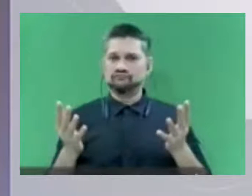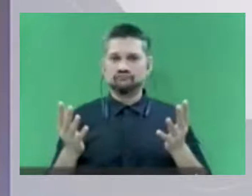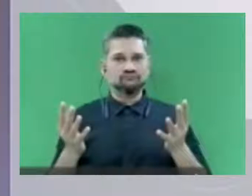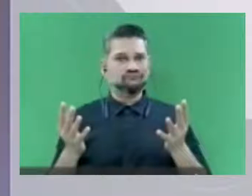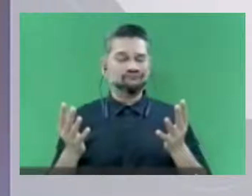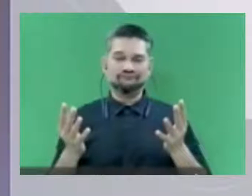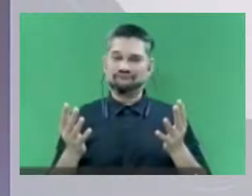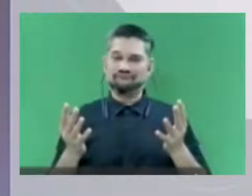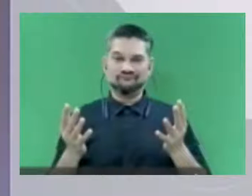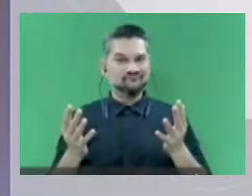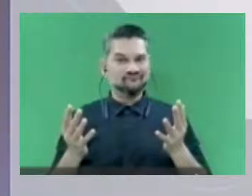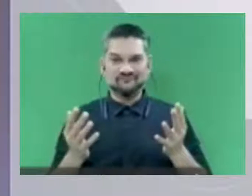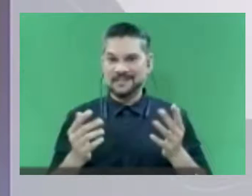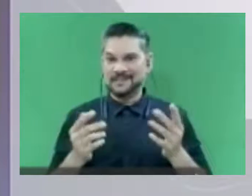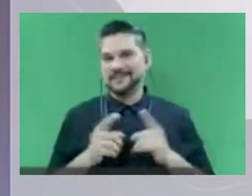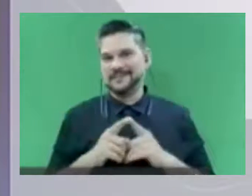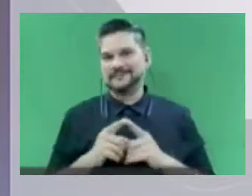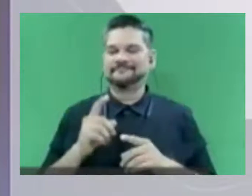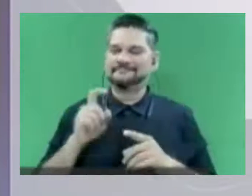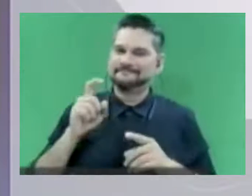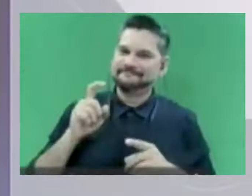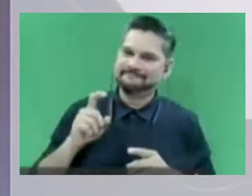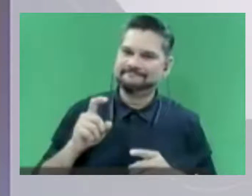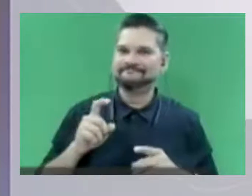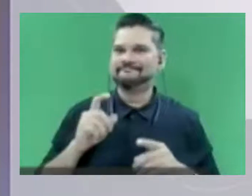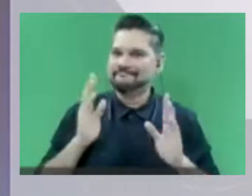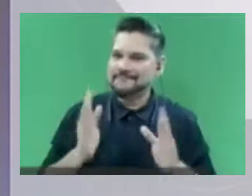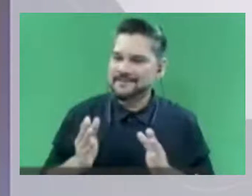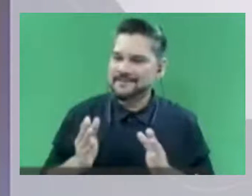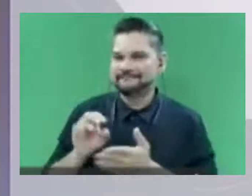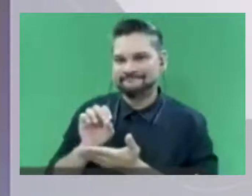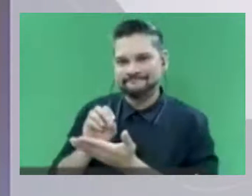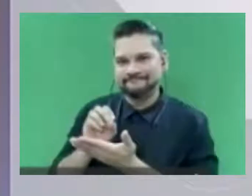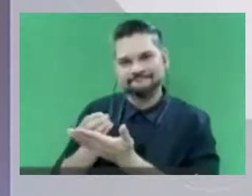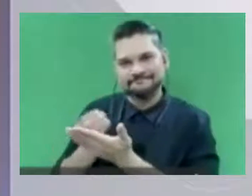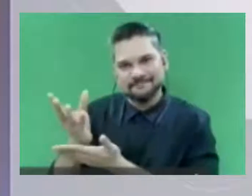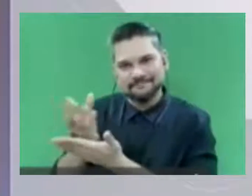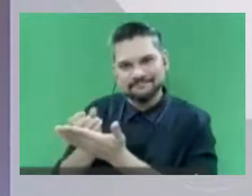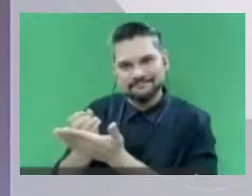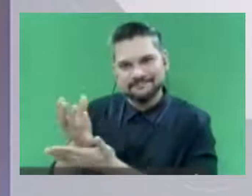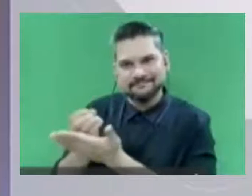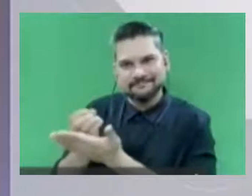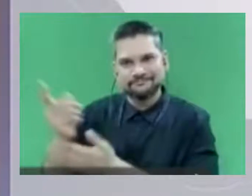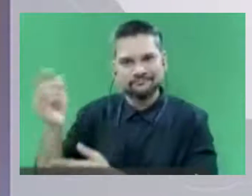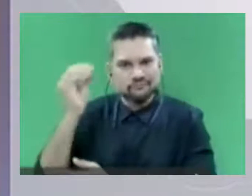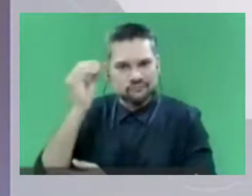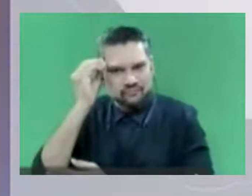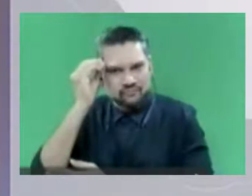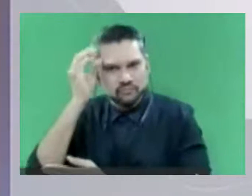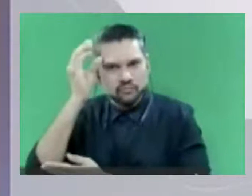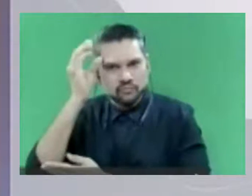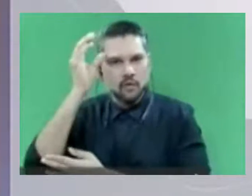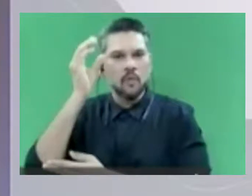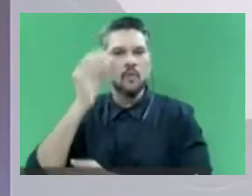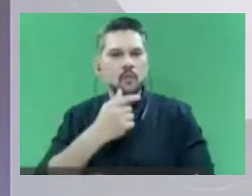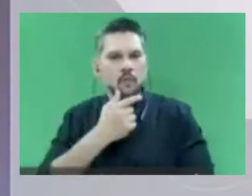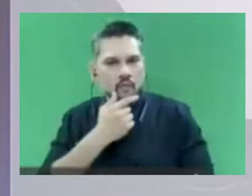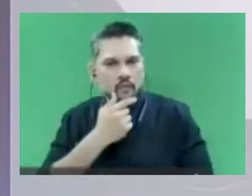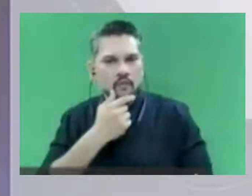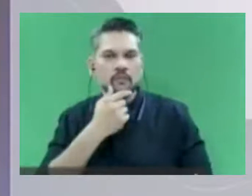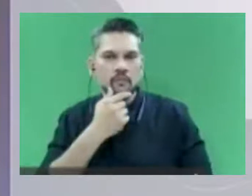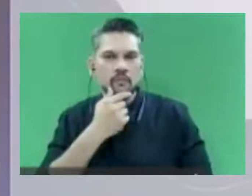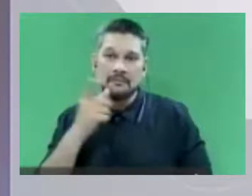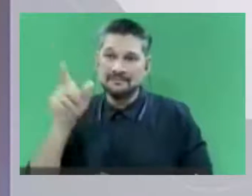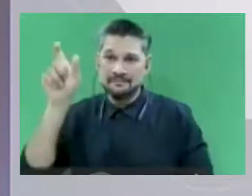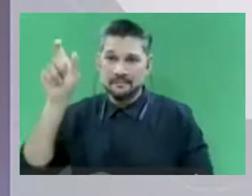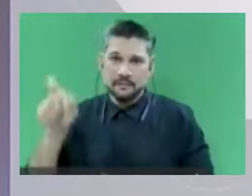sensitization. There's a sensitization process with that as well when it comes to policy making. And you can't expect a policymaker to think about everything, right?